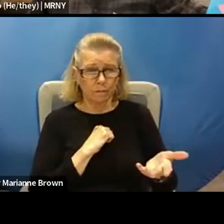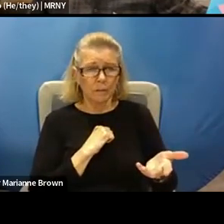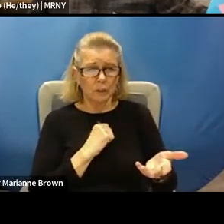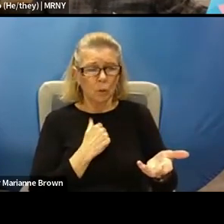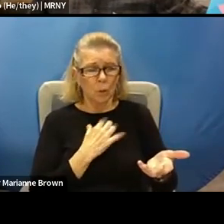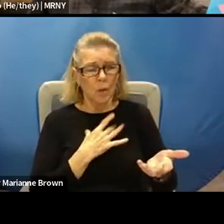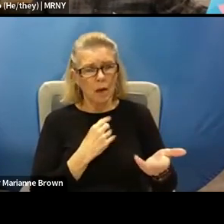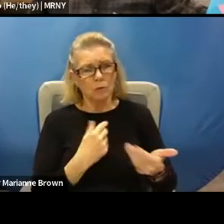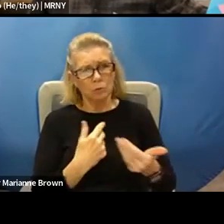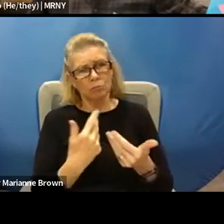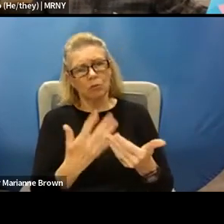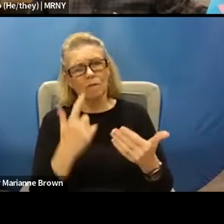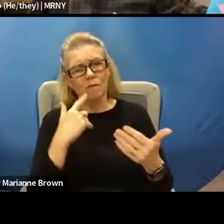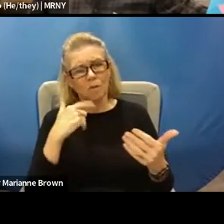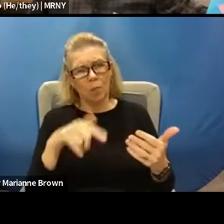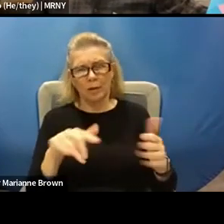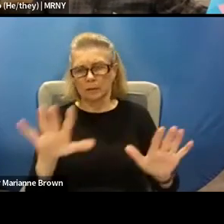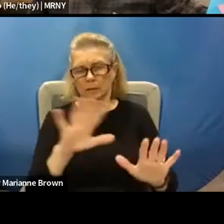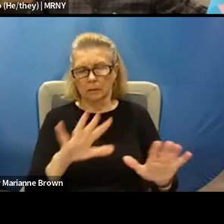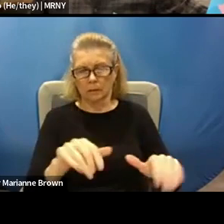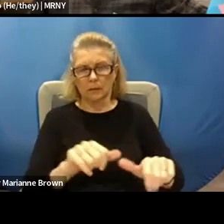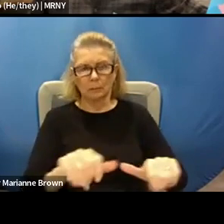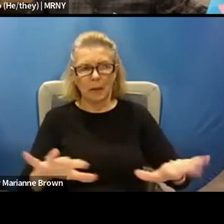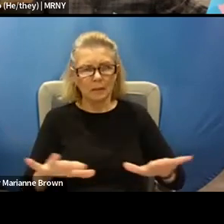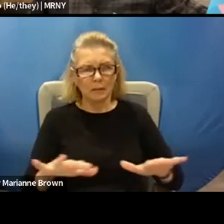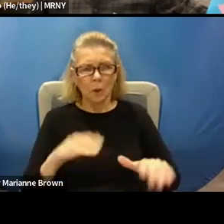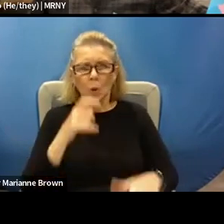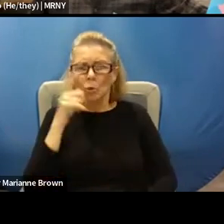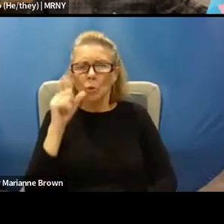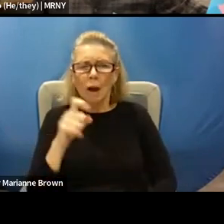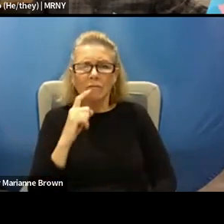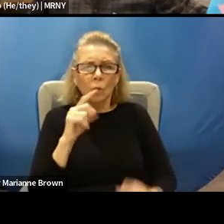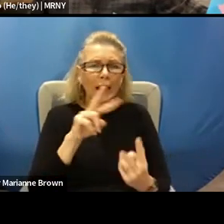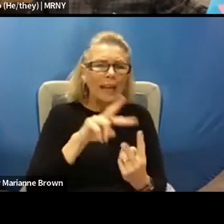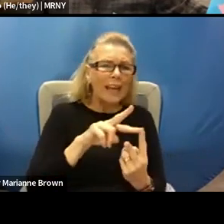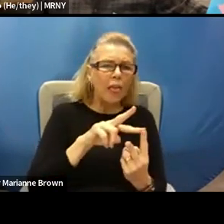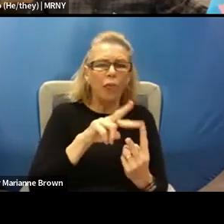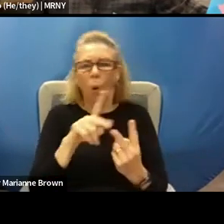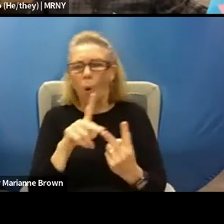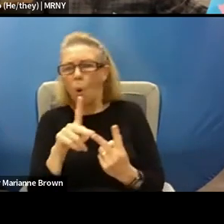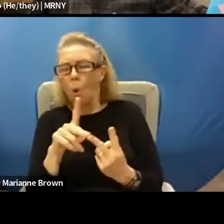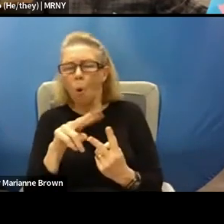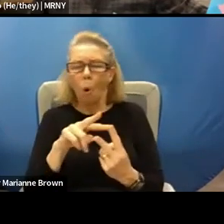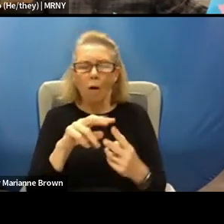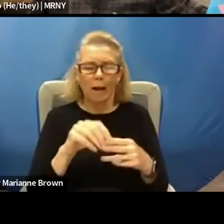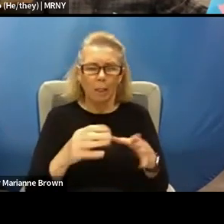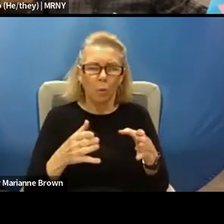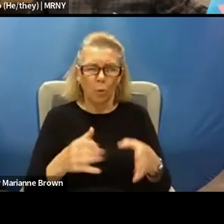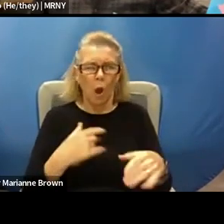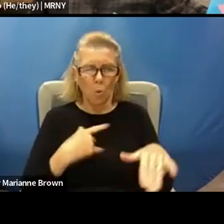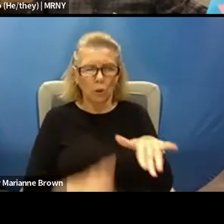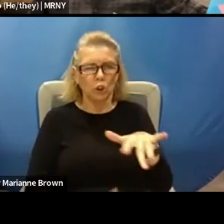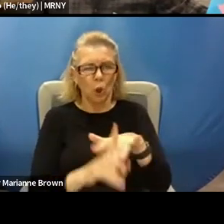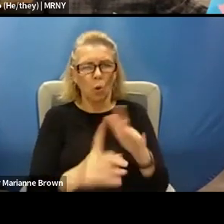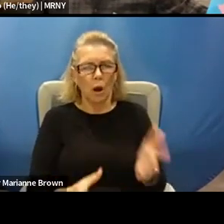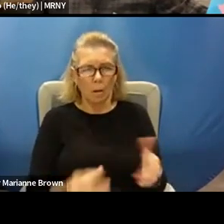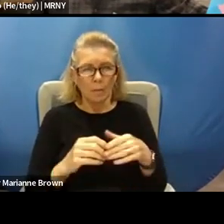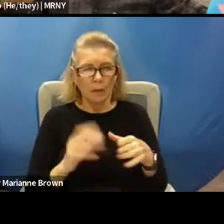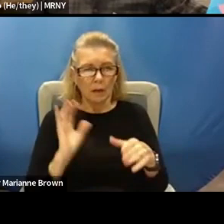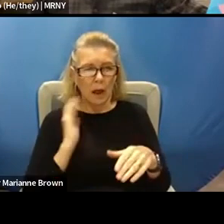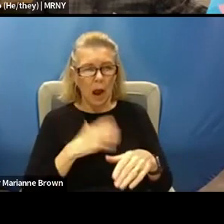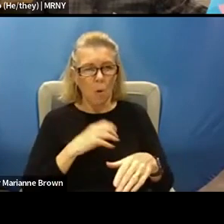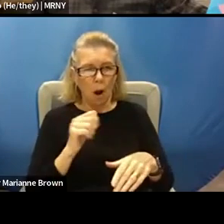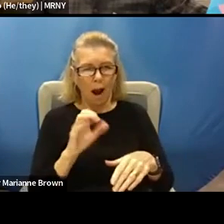this space just an understanding that we don't have to say either or with the way that we're showing up in our activism and in the way that we're being